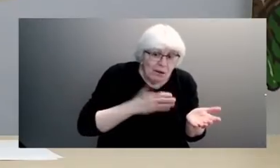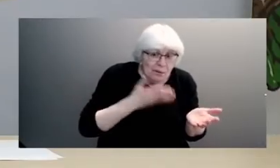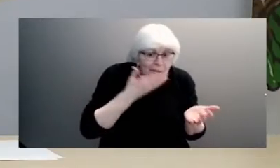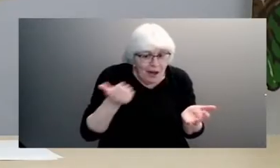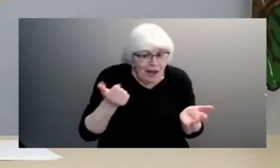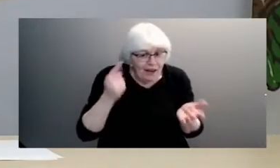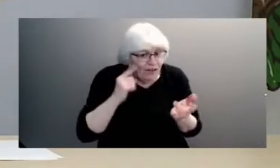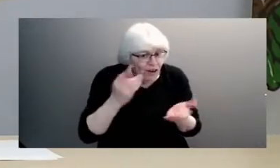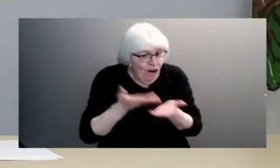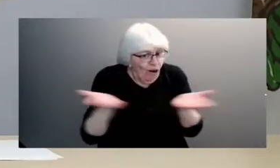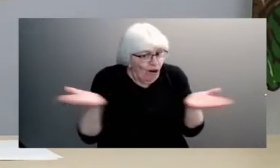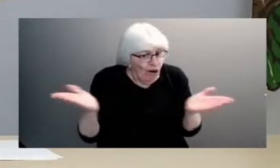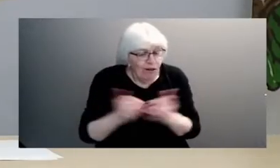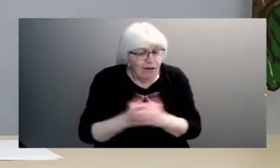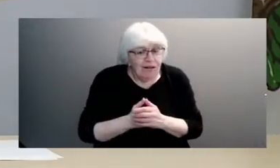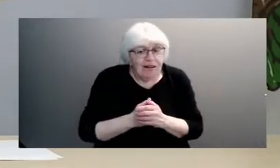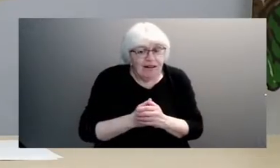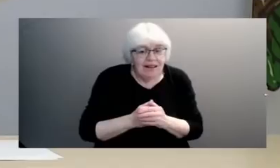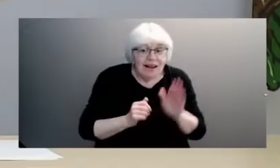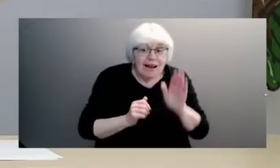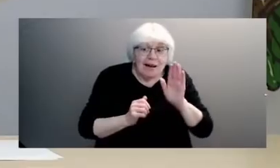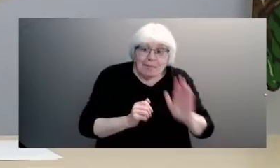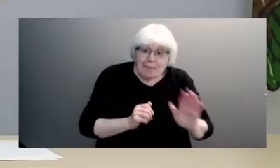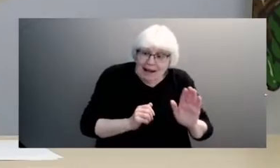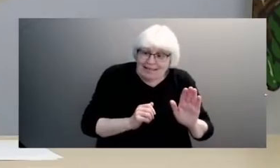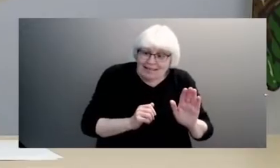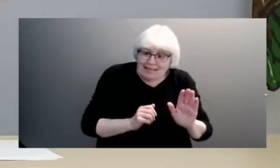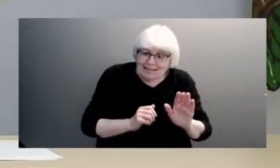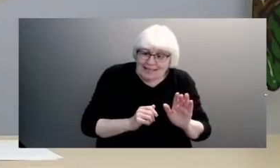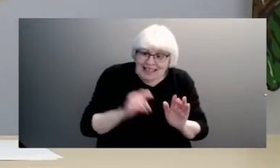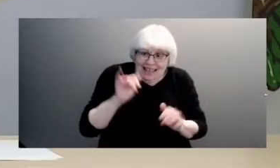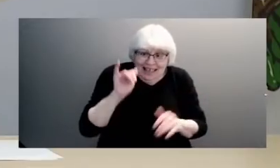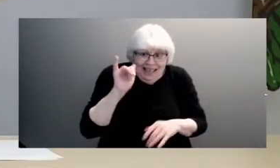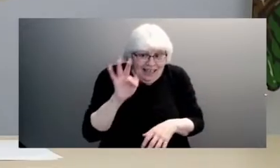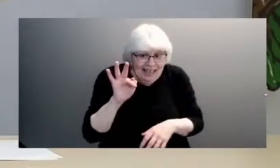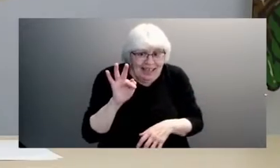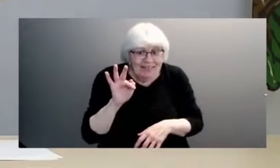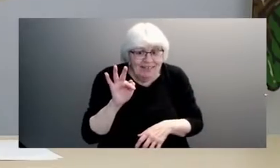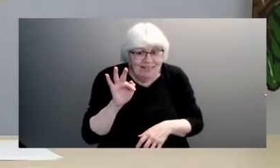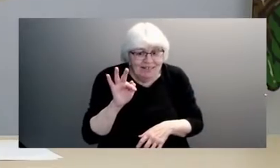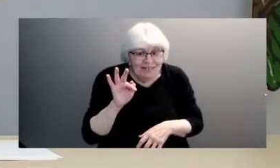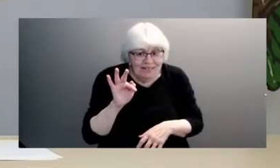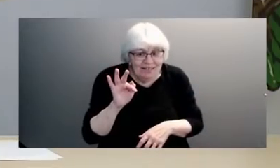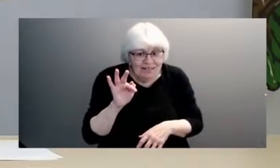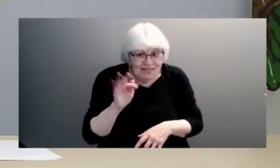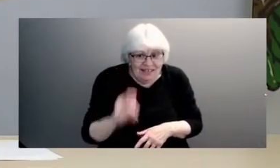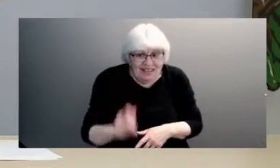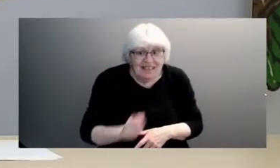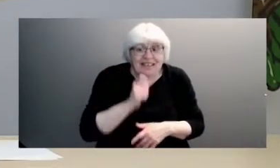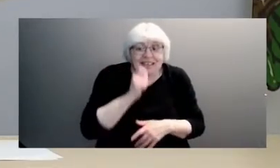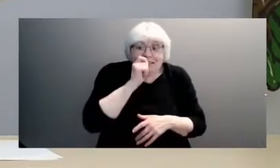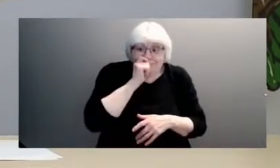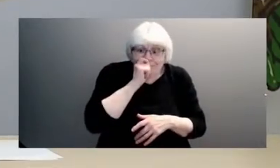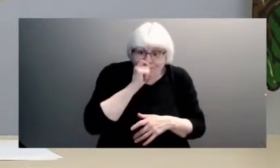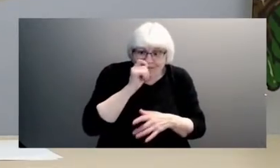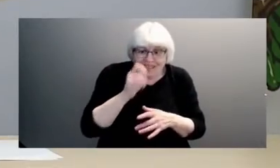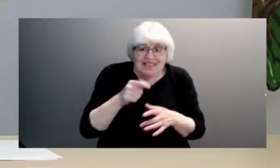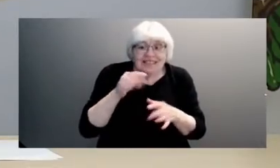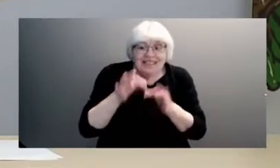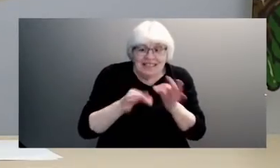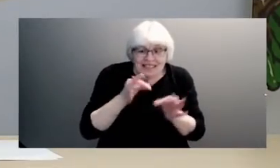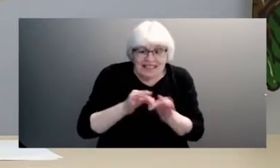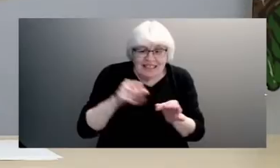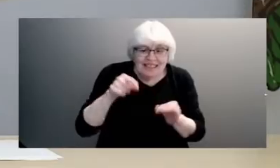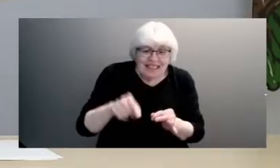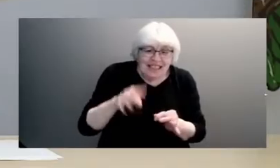49 to 53% sensitive on an asymptomatic person, it is can also provide a